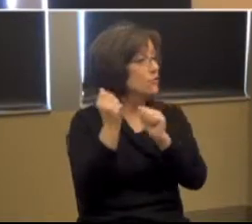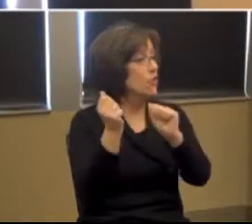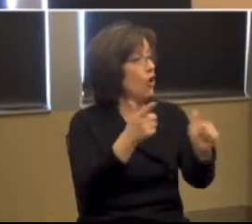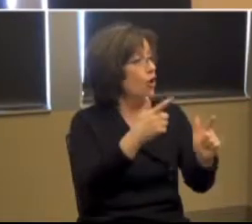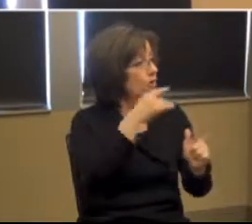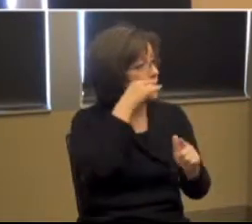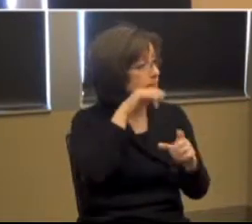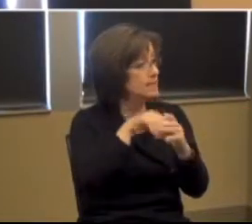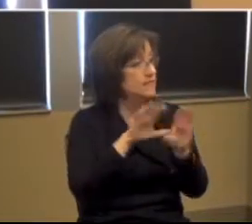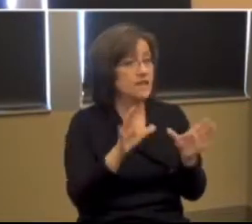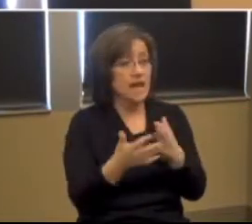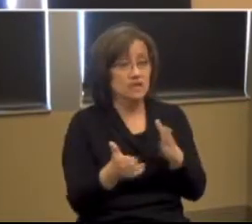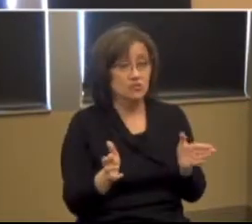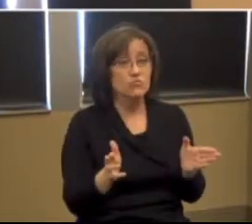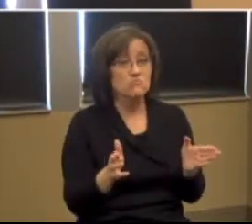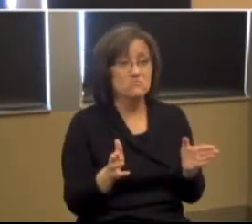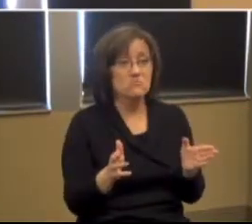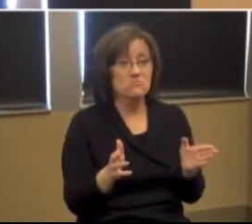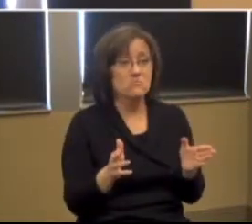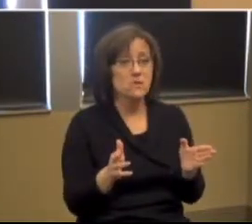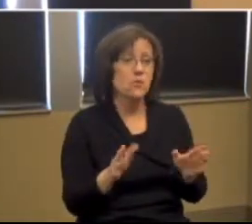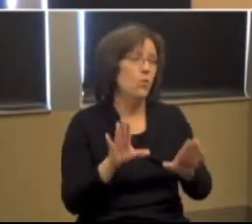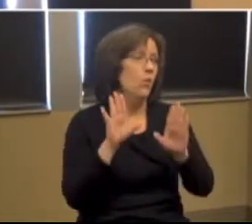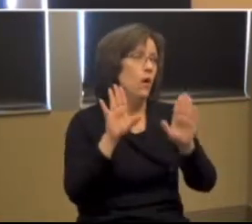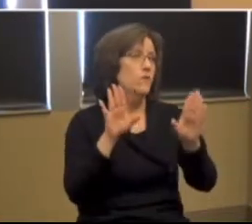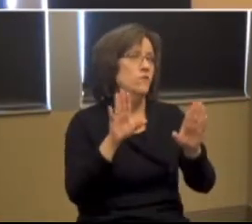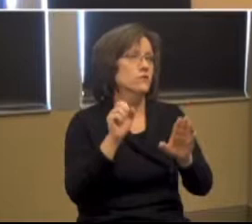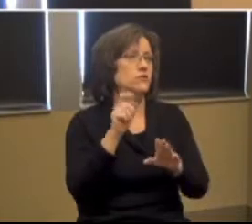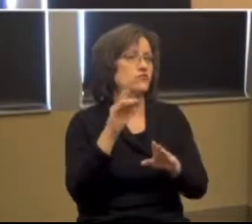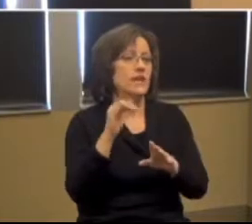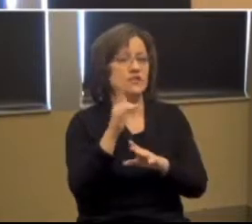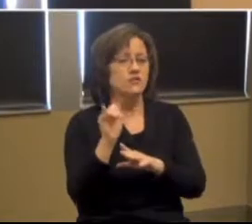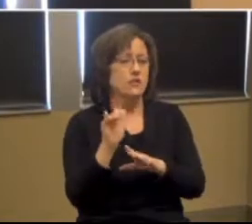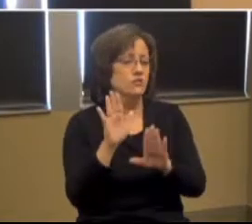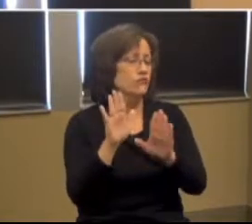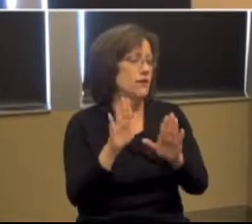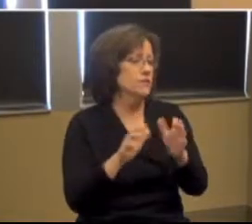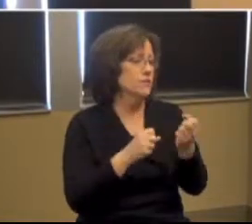in your classroom. That's a great strategy, a great support.